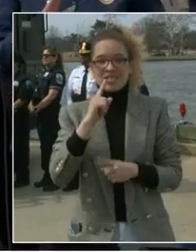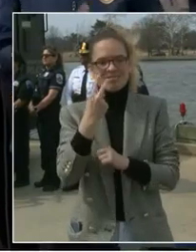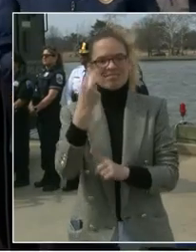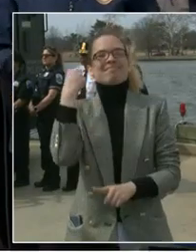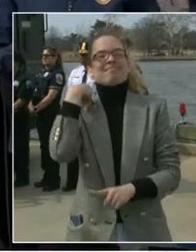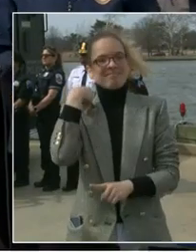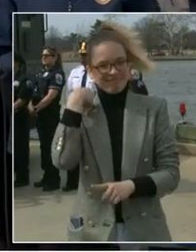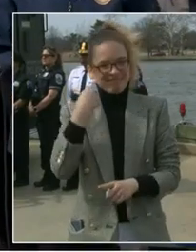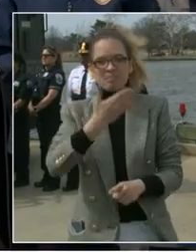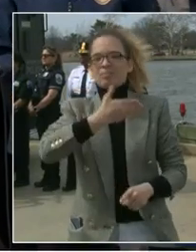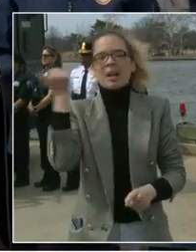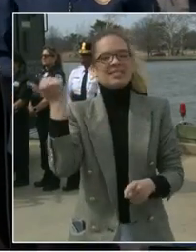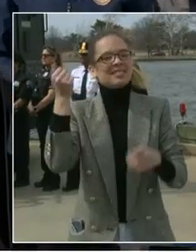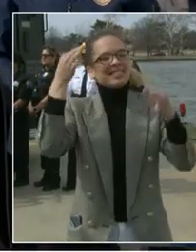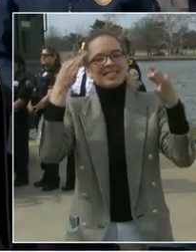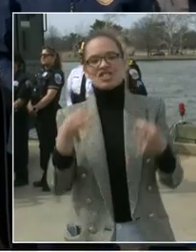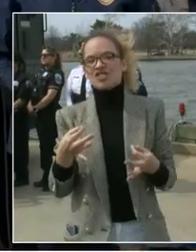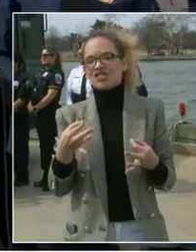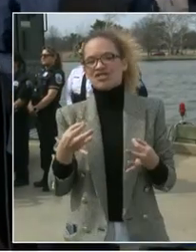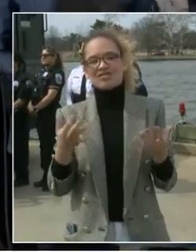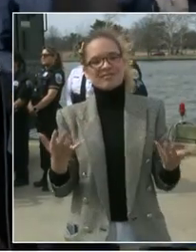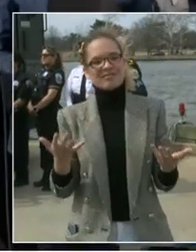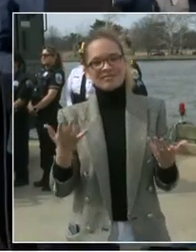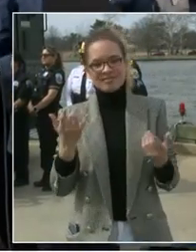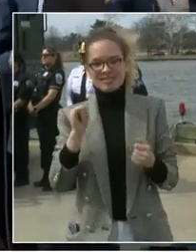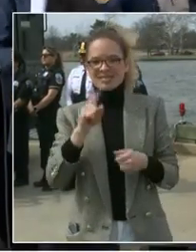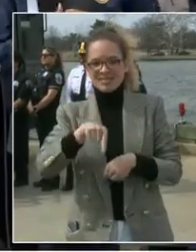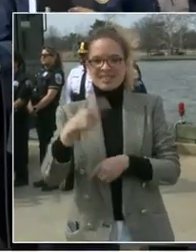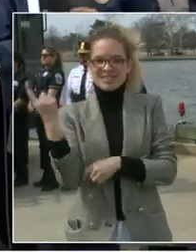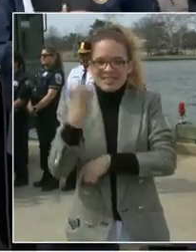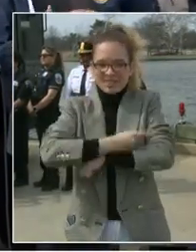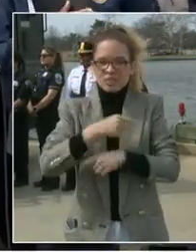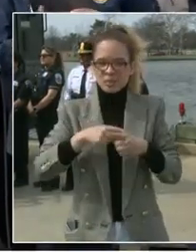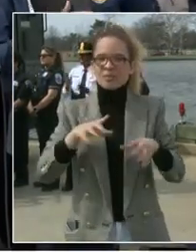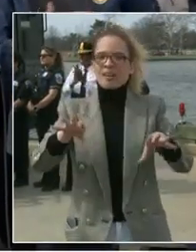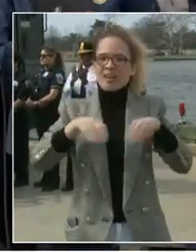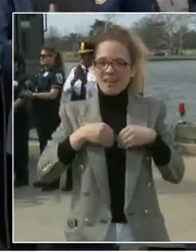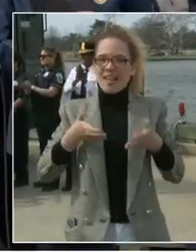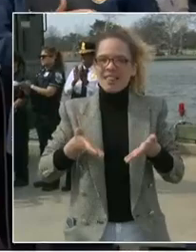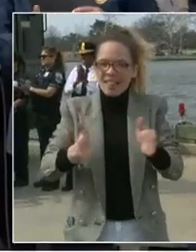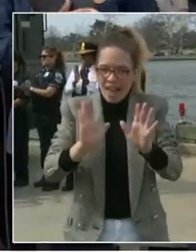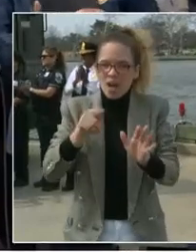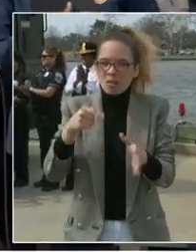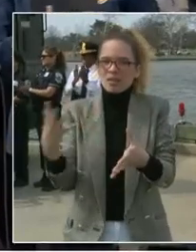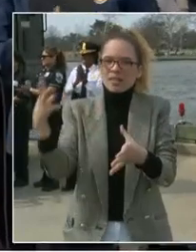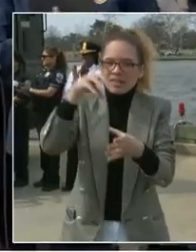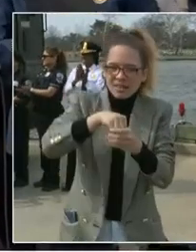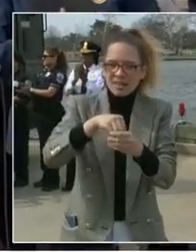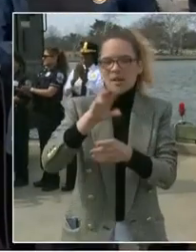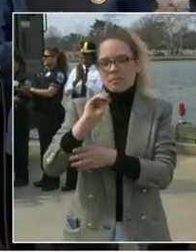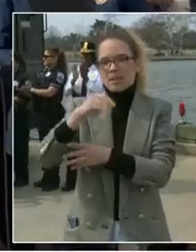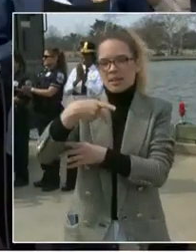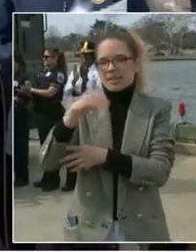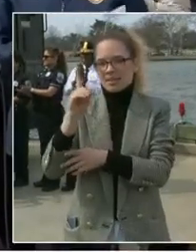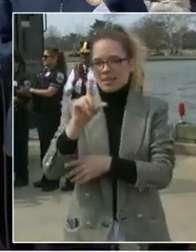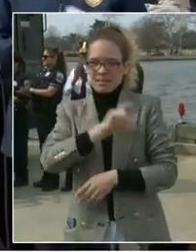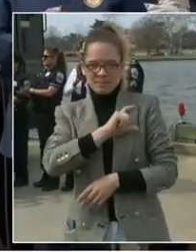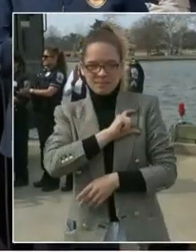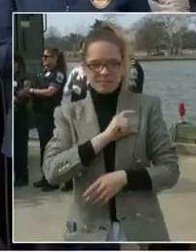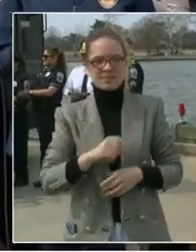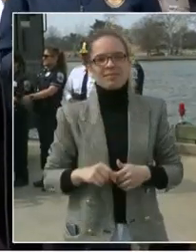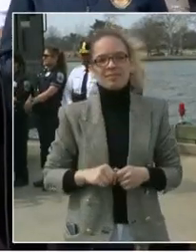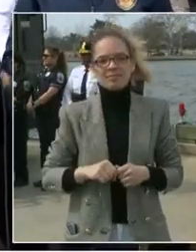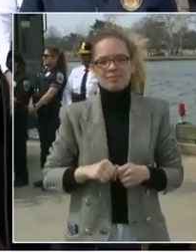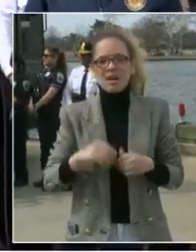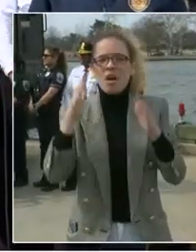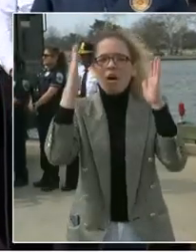my career on the day that I accepted my offer to join MPD. All right. Woohoo! I hope that young women